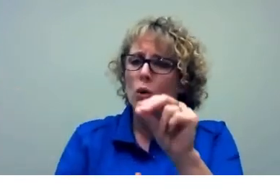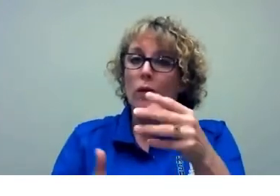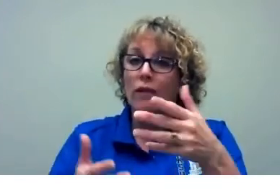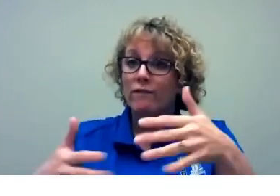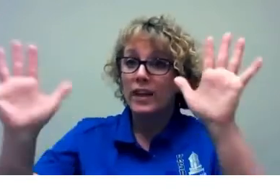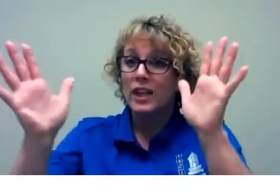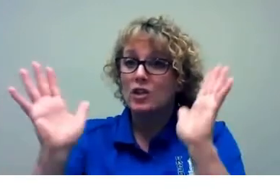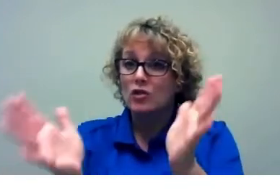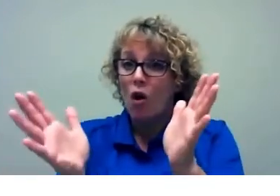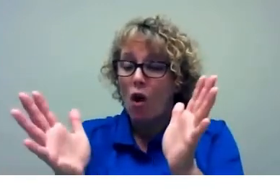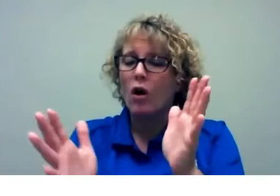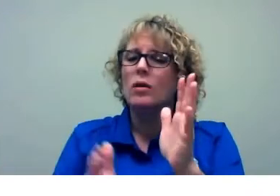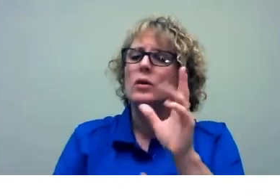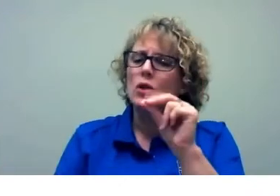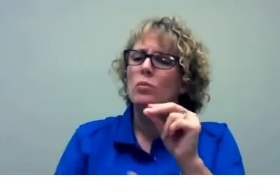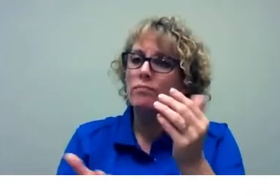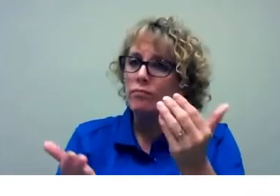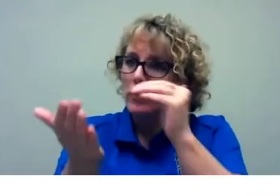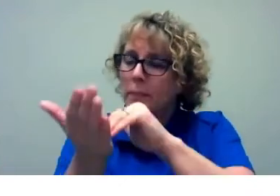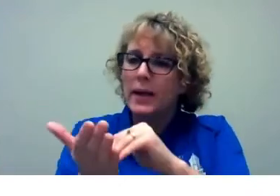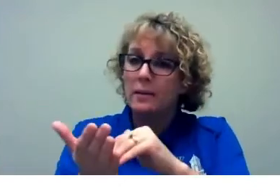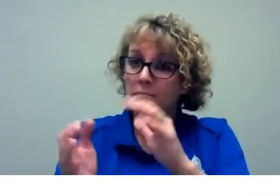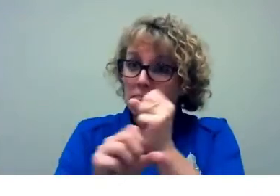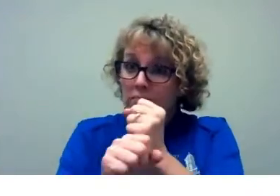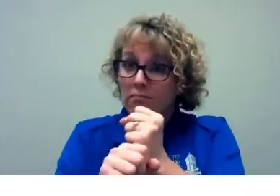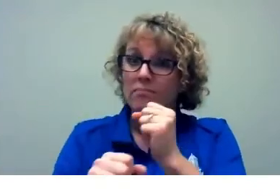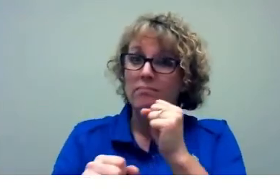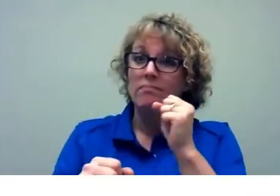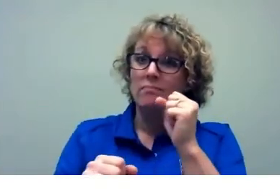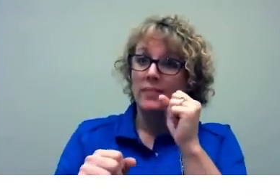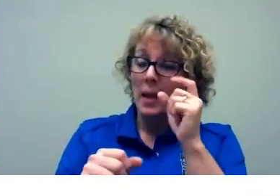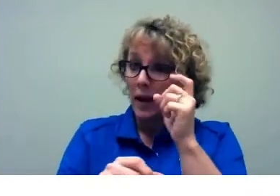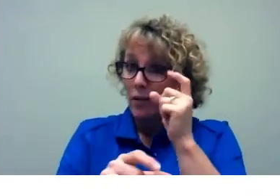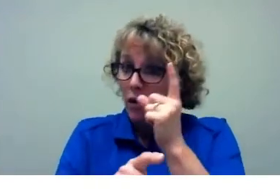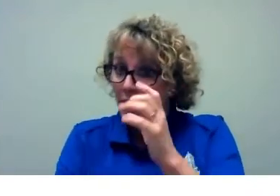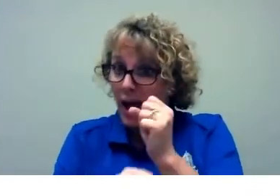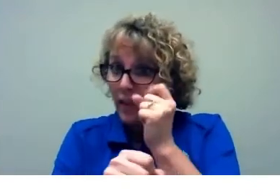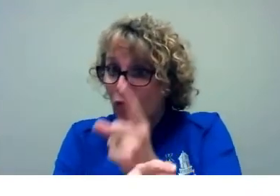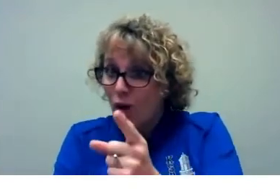And when you guys are visiting, when you're done,